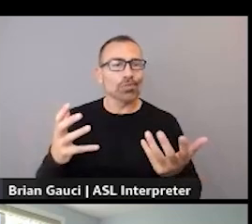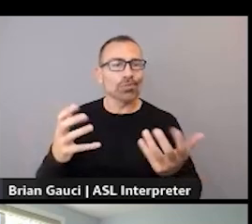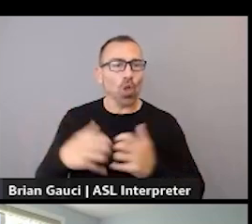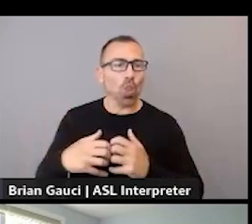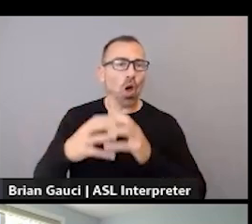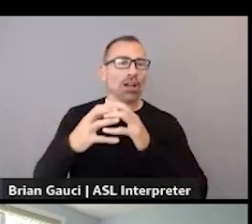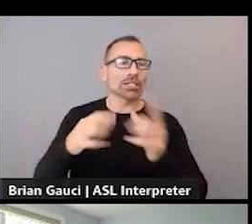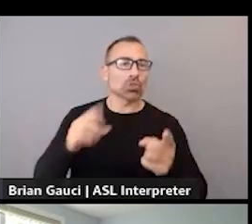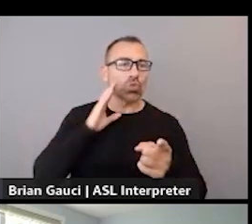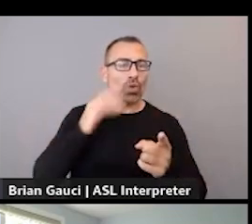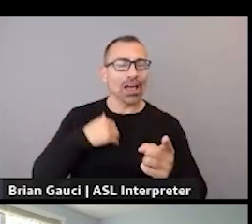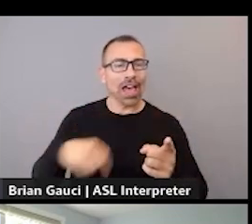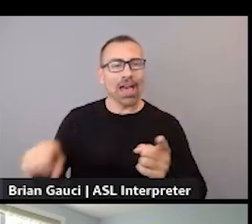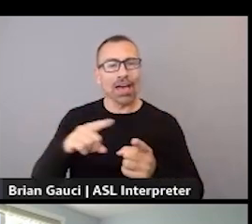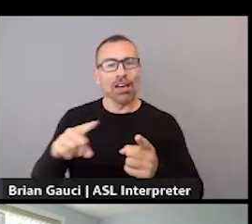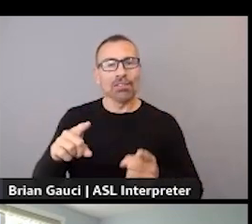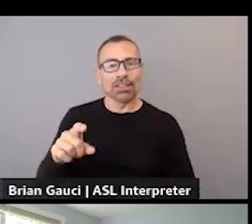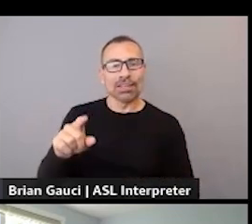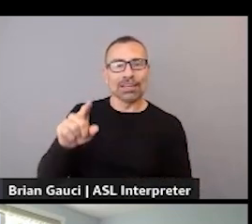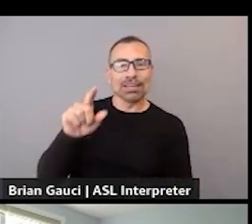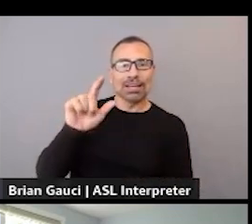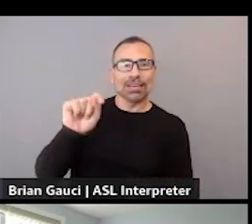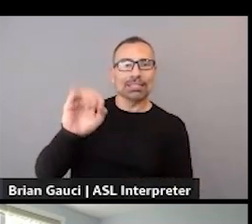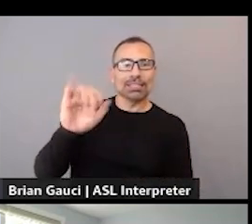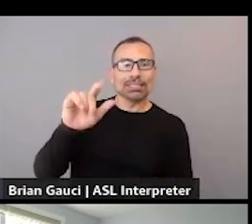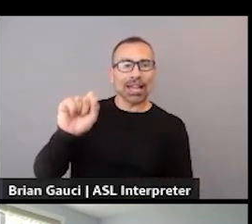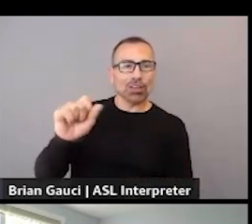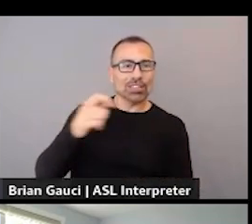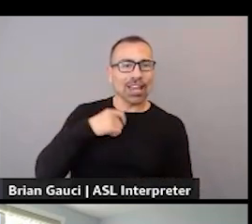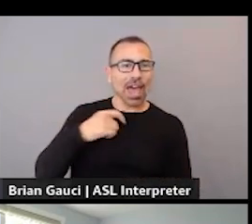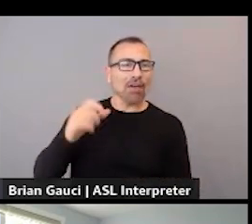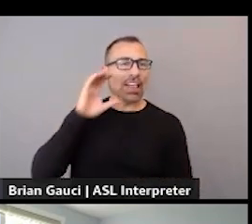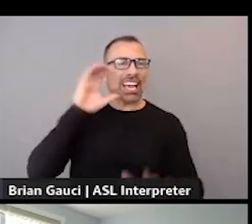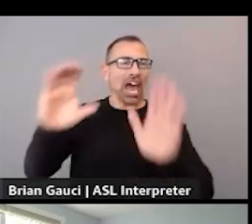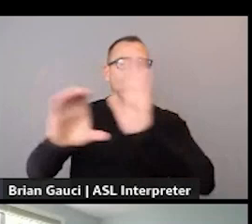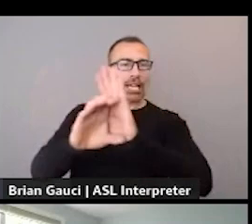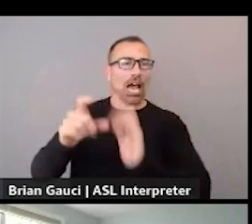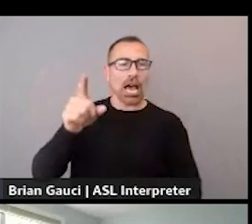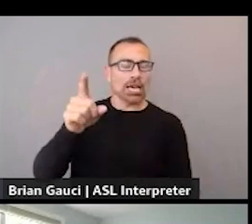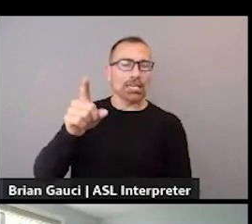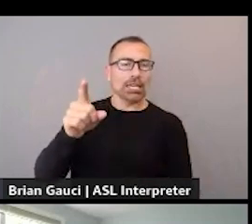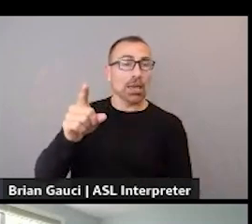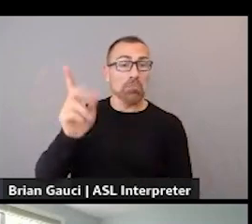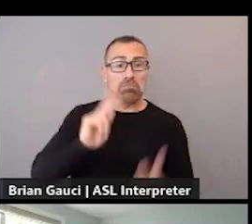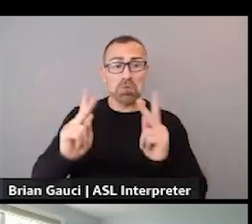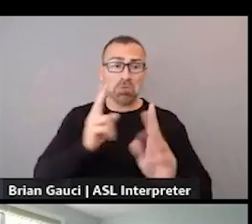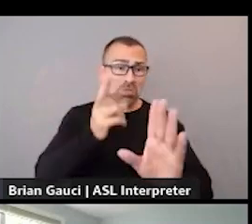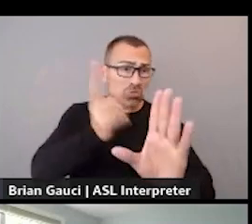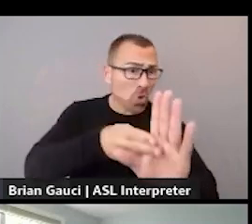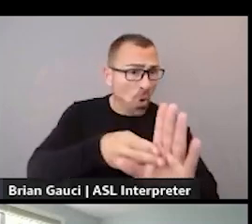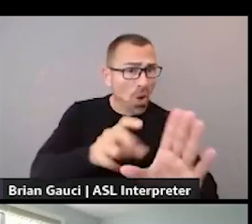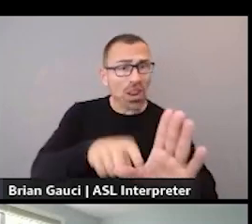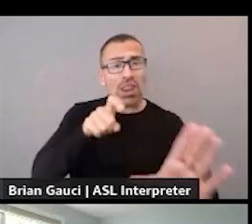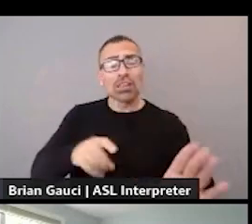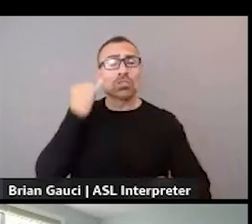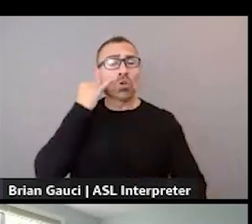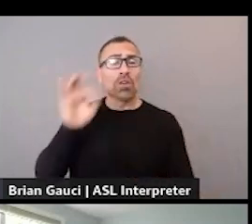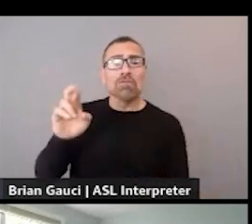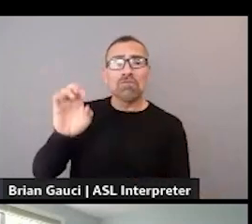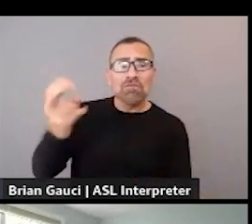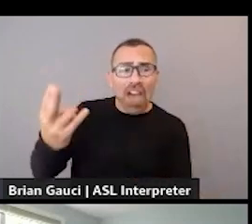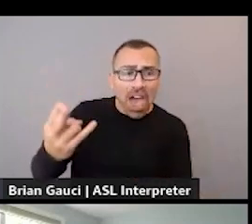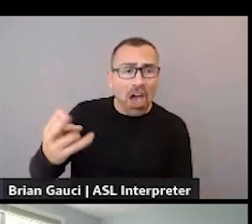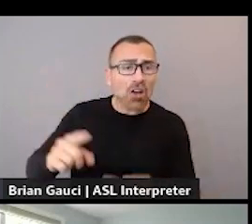this set of tiles that just have an icon and anybody can come and go. So if Farah wanted to join or Brian or Art